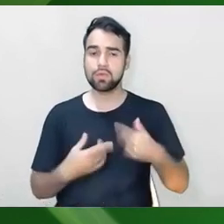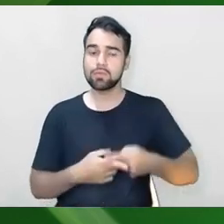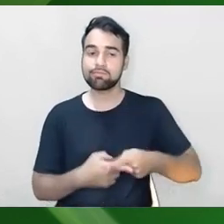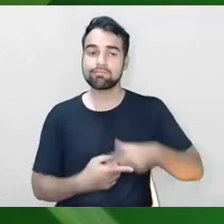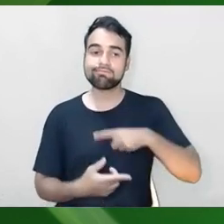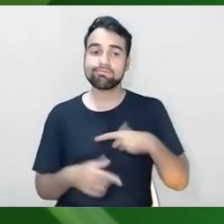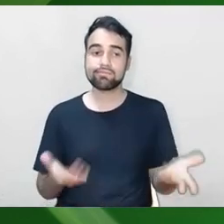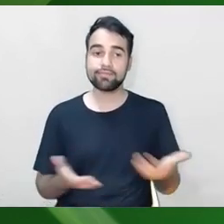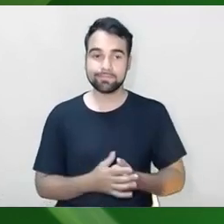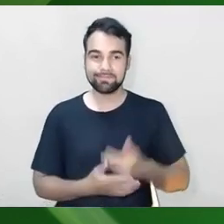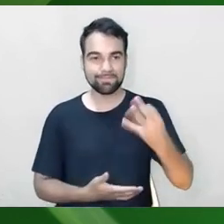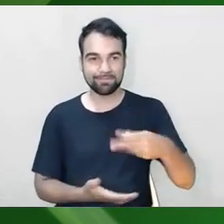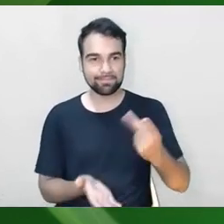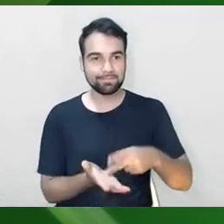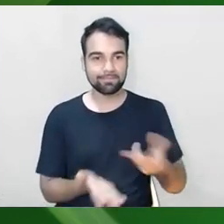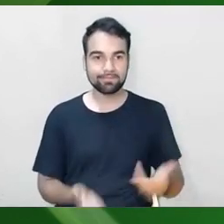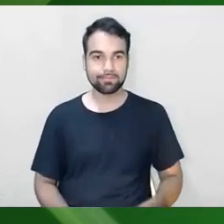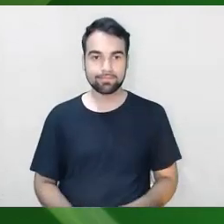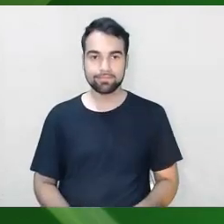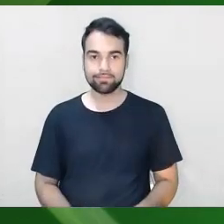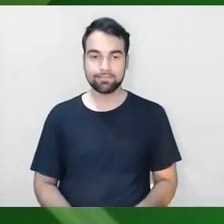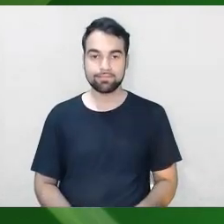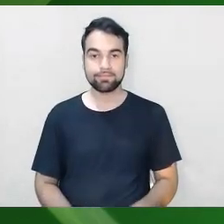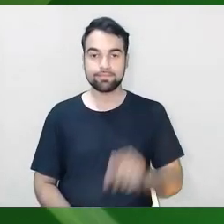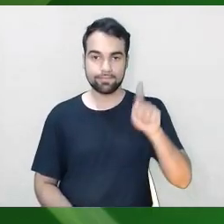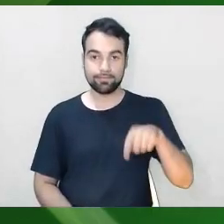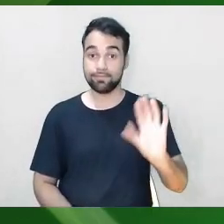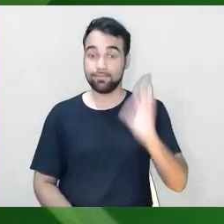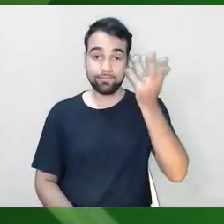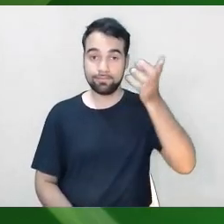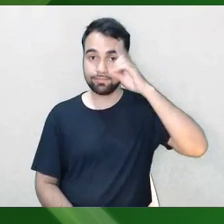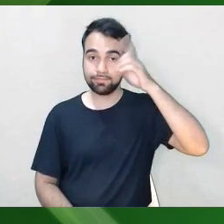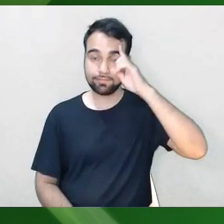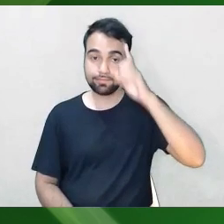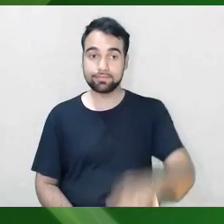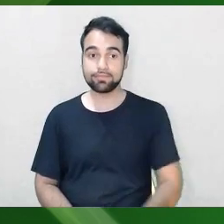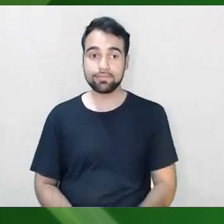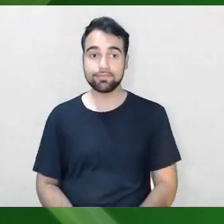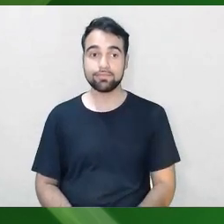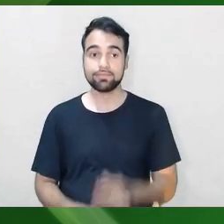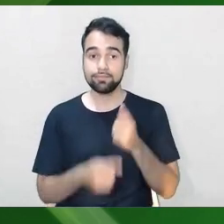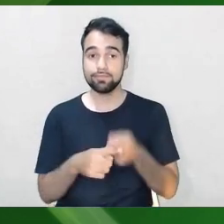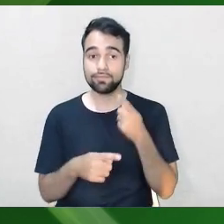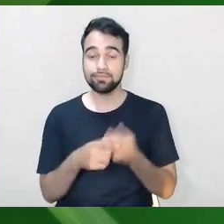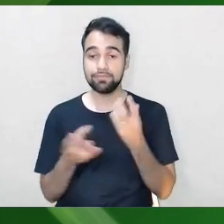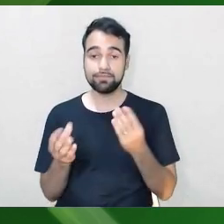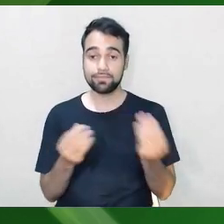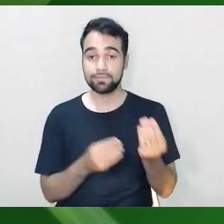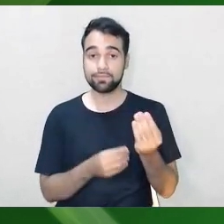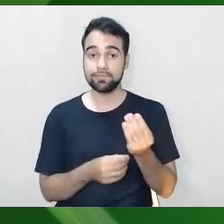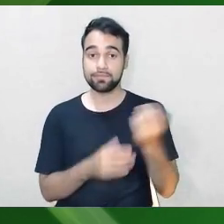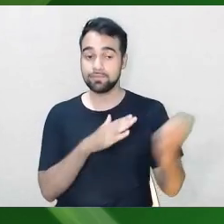do you have it? So that's what happens on our daily lives, because many companies have too